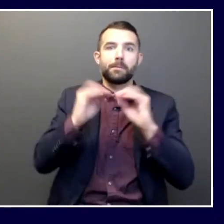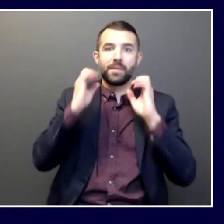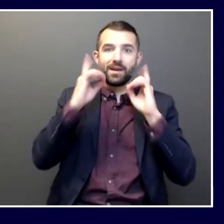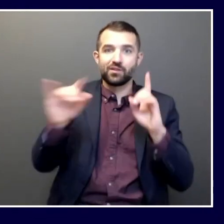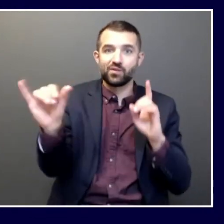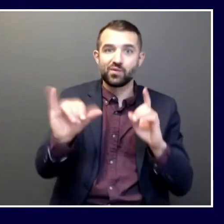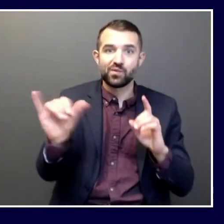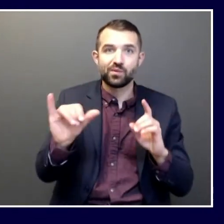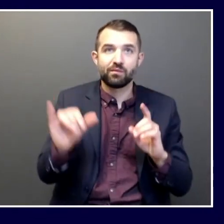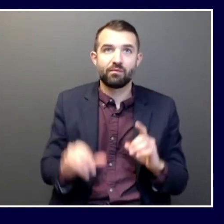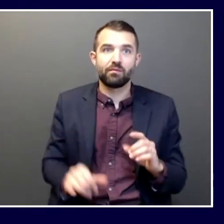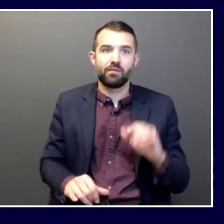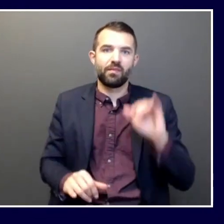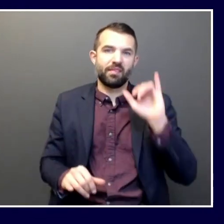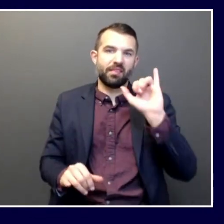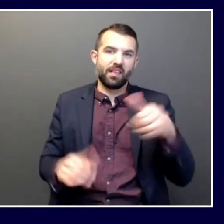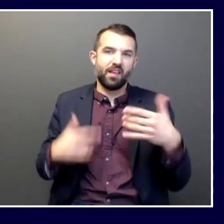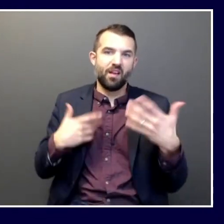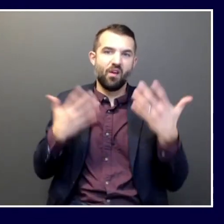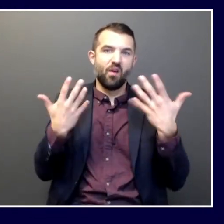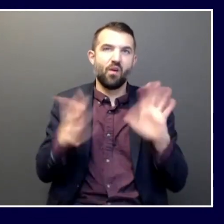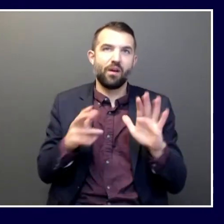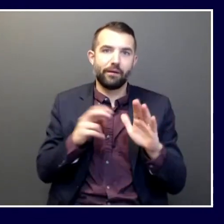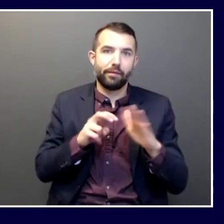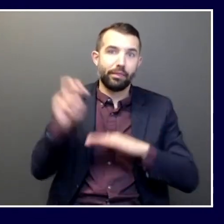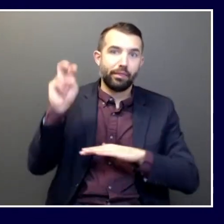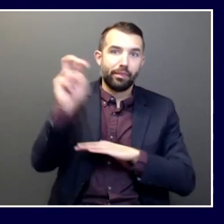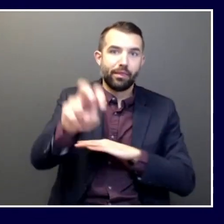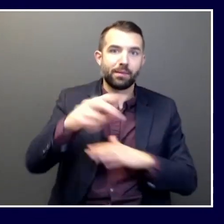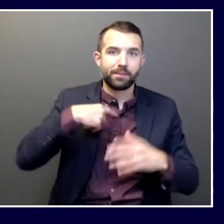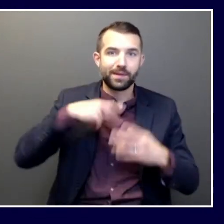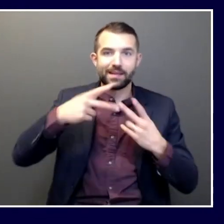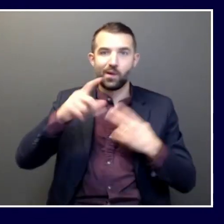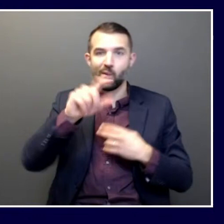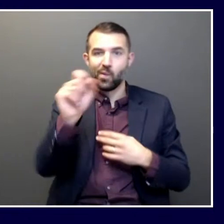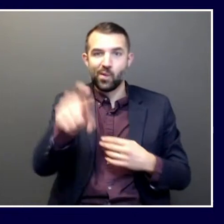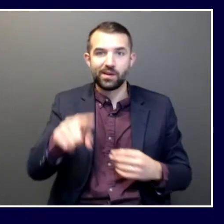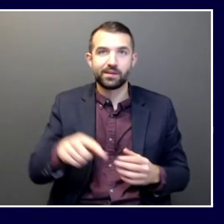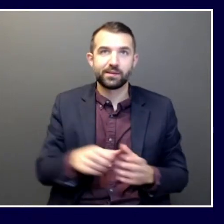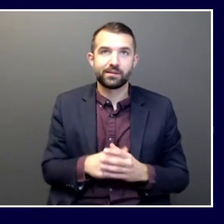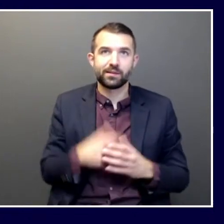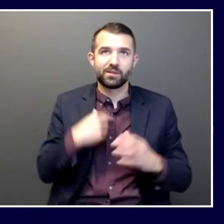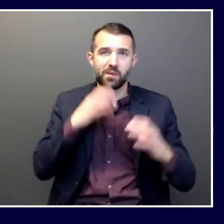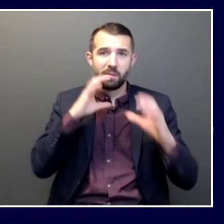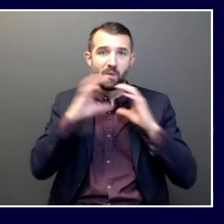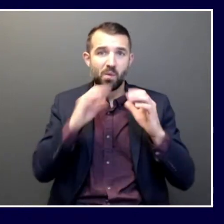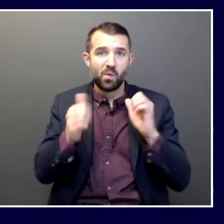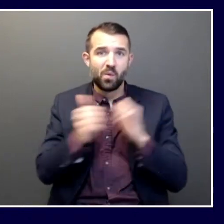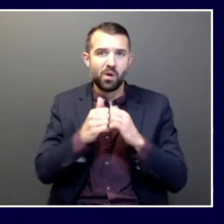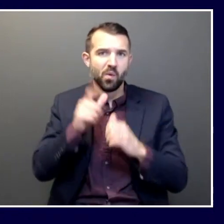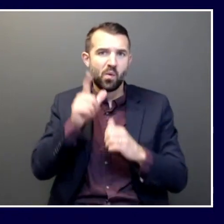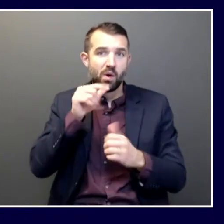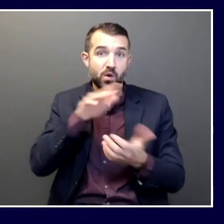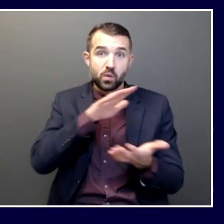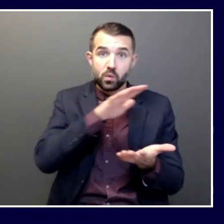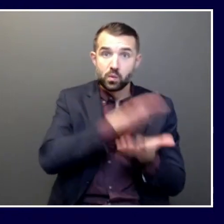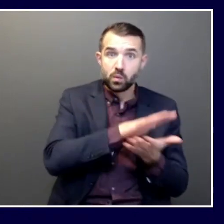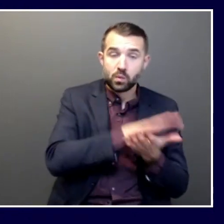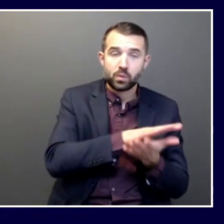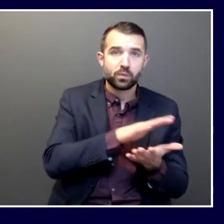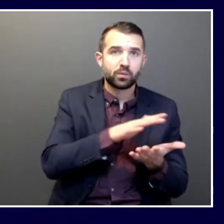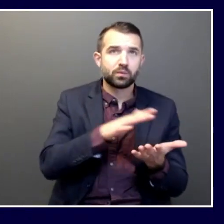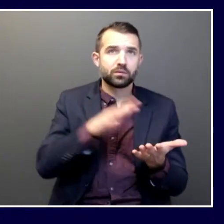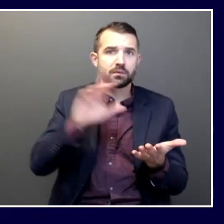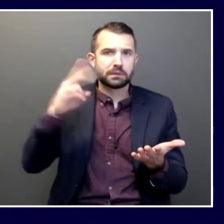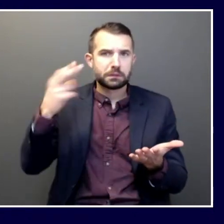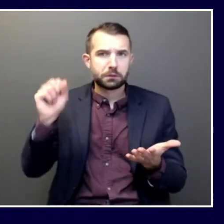question are these communications coming from the school, from DHHS, or both? Like, can I click on